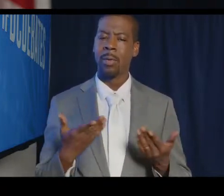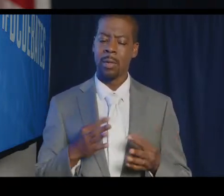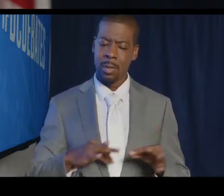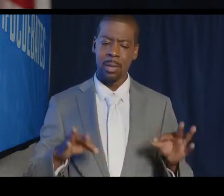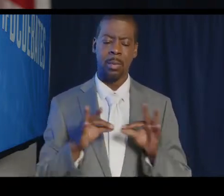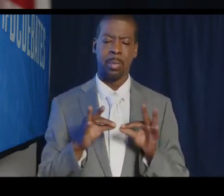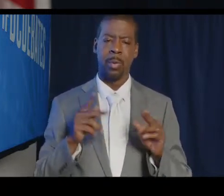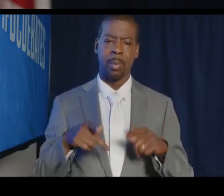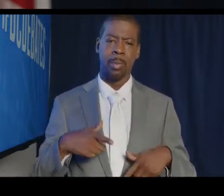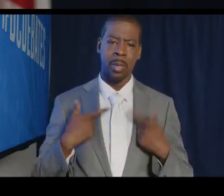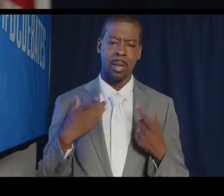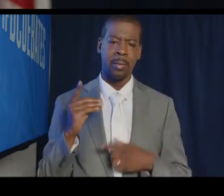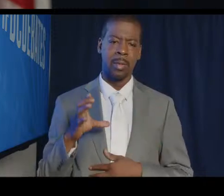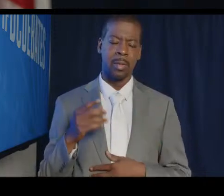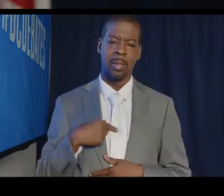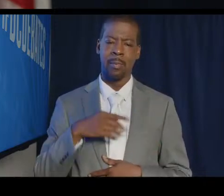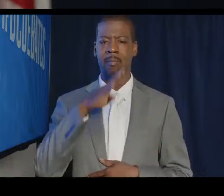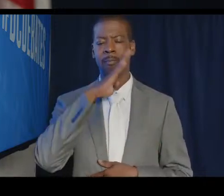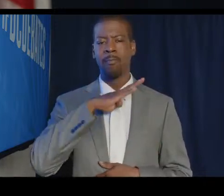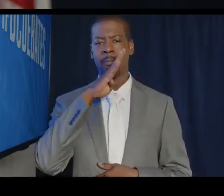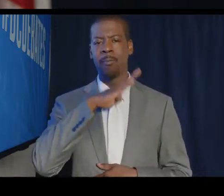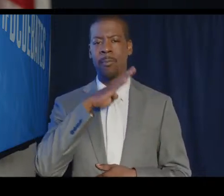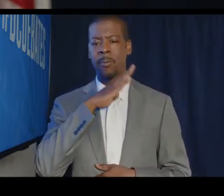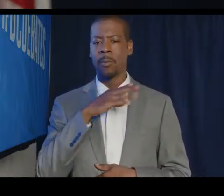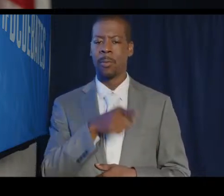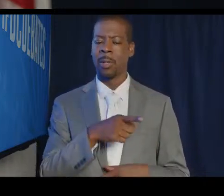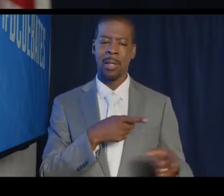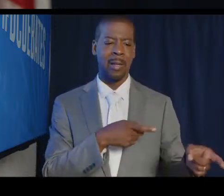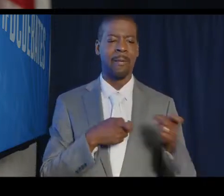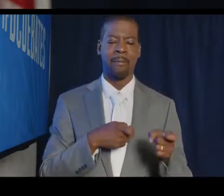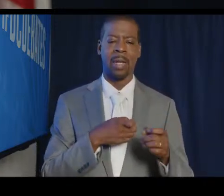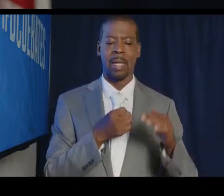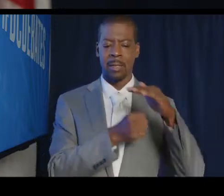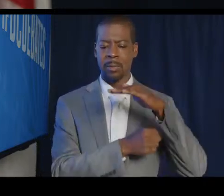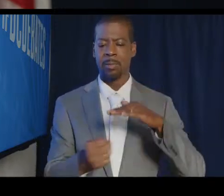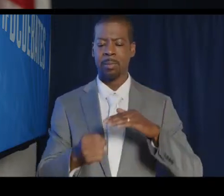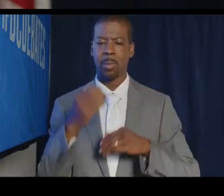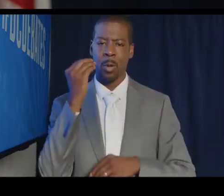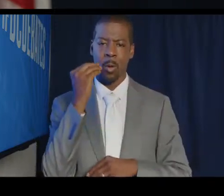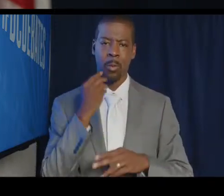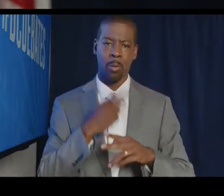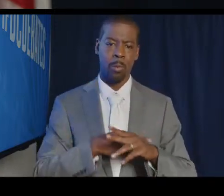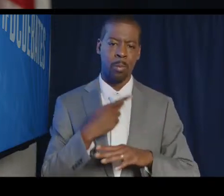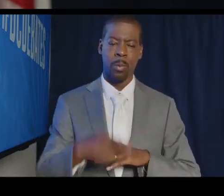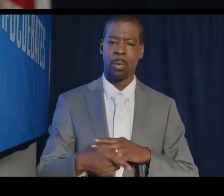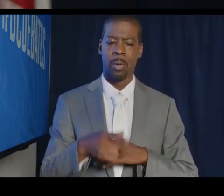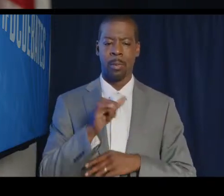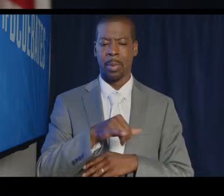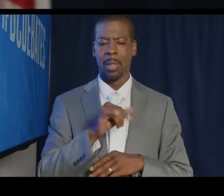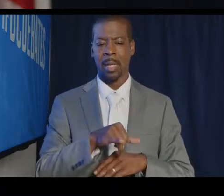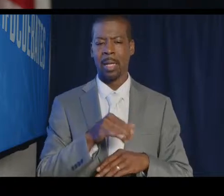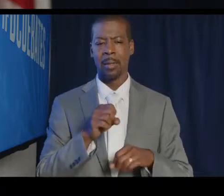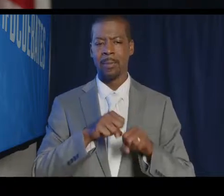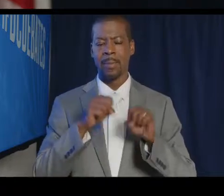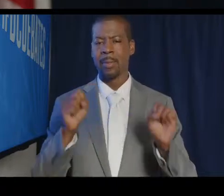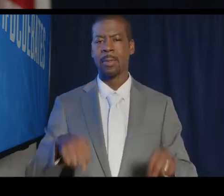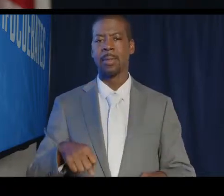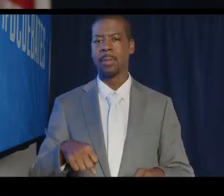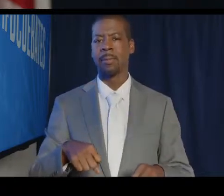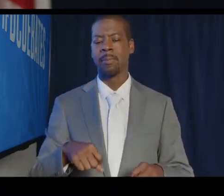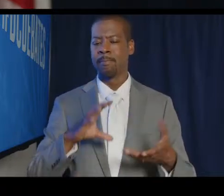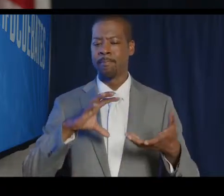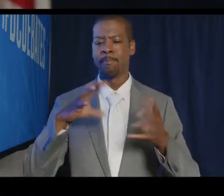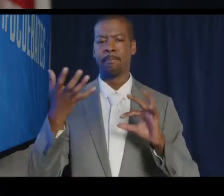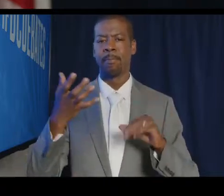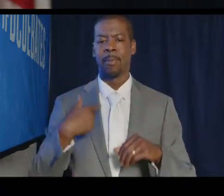have been frustrated with the rapid rehousing program, which is well-intentioned, but it is broken. We cannot continue to put families into a